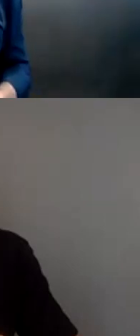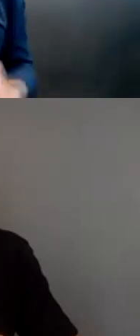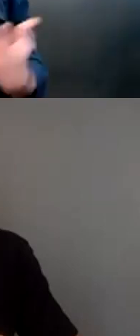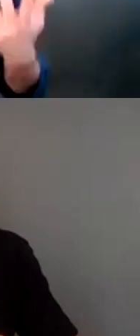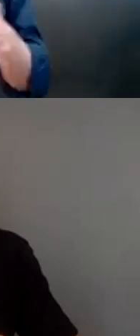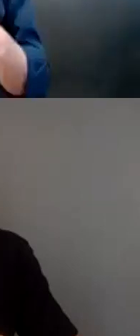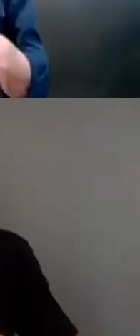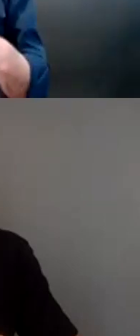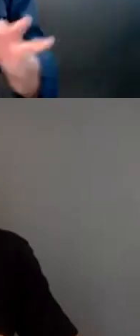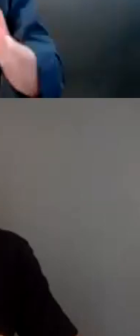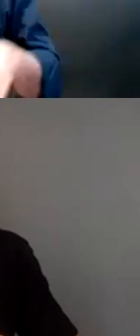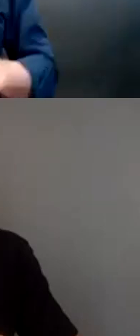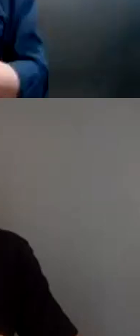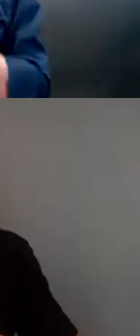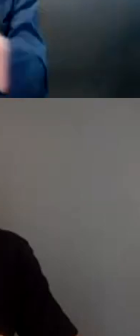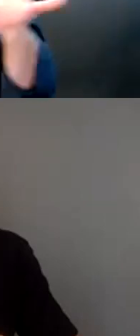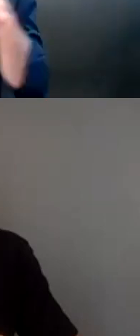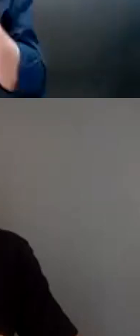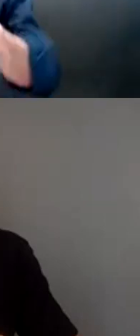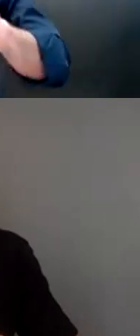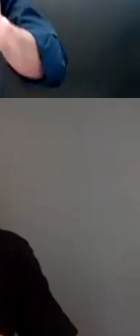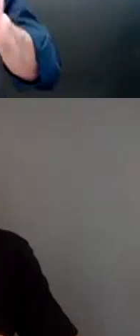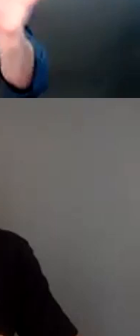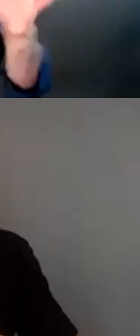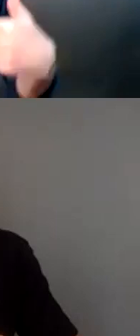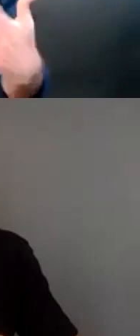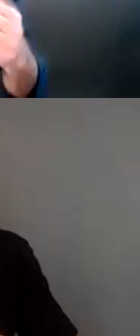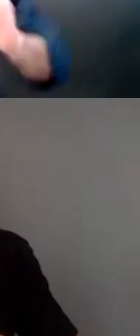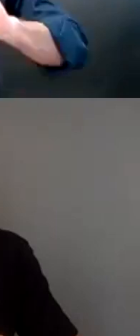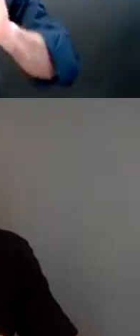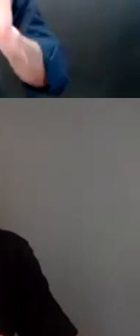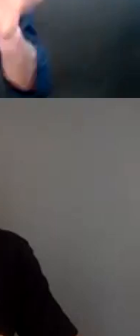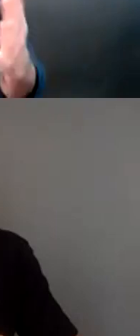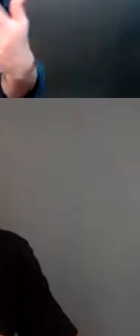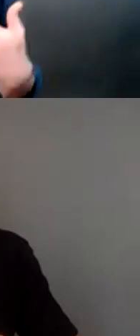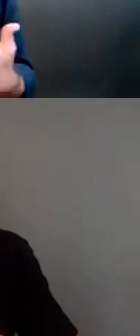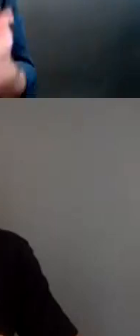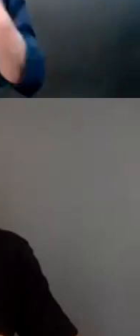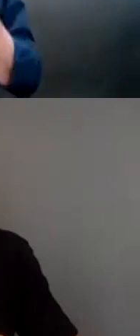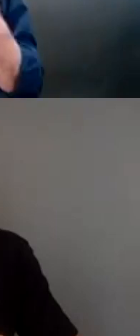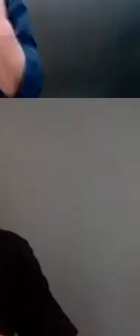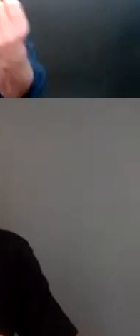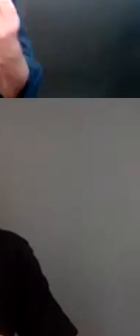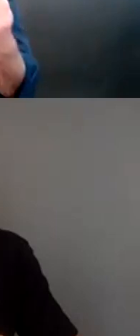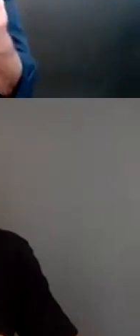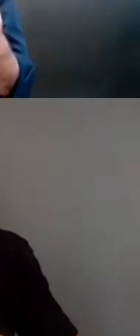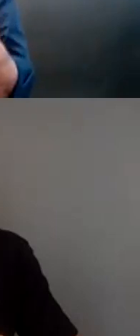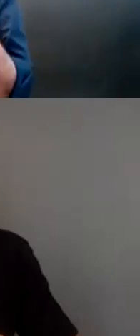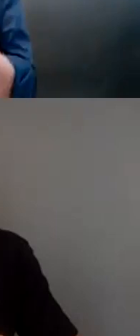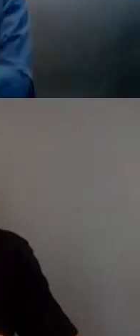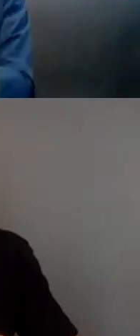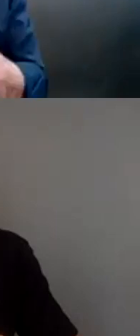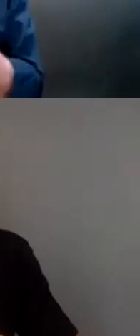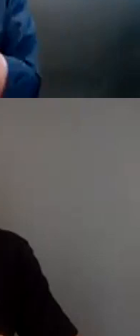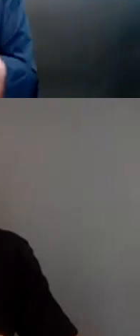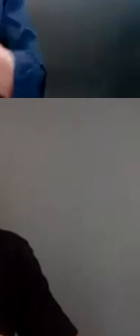people actions that make sense, that actually come down to a day-to-day practice, that's where we need to go. Yeah,